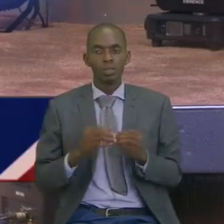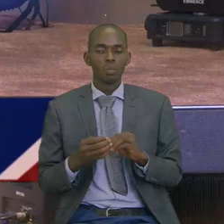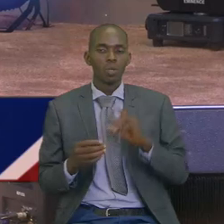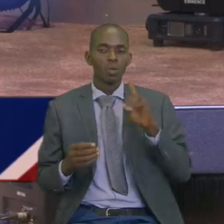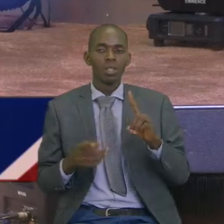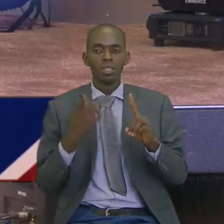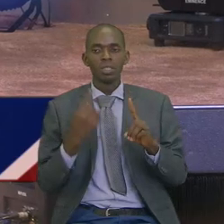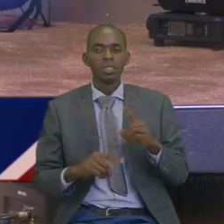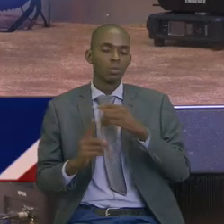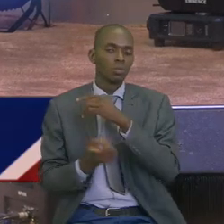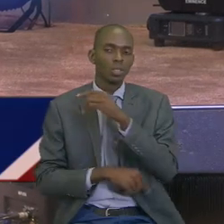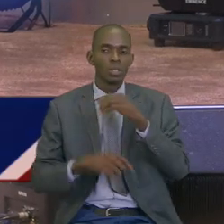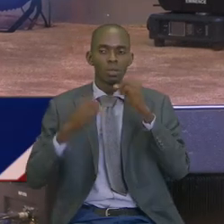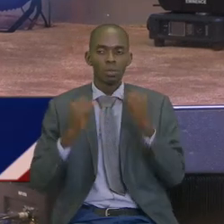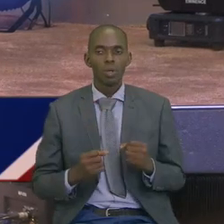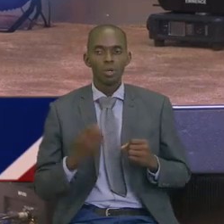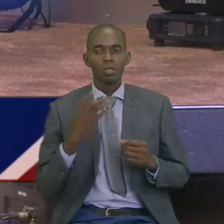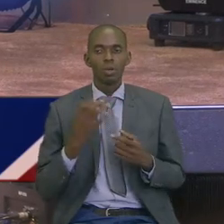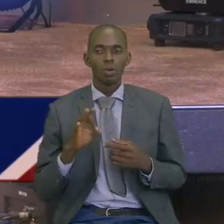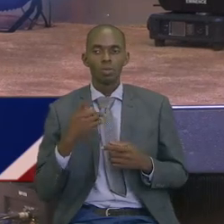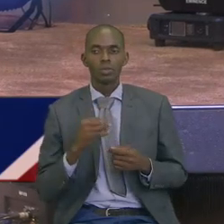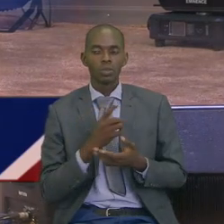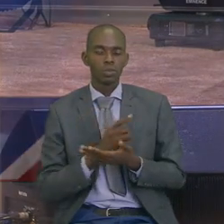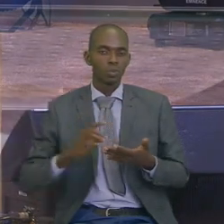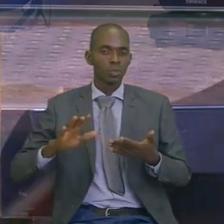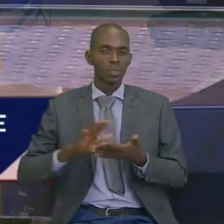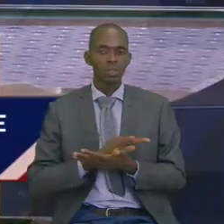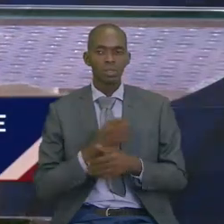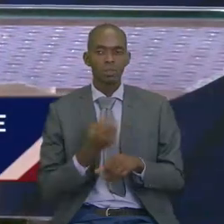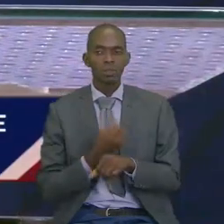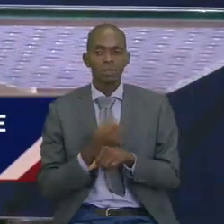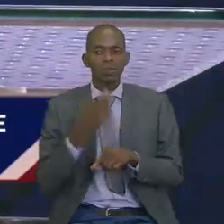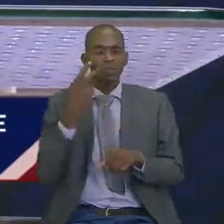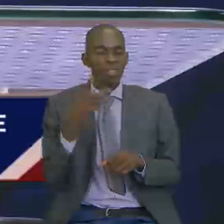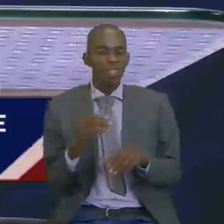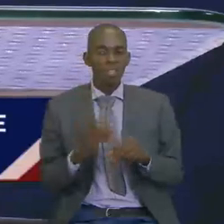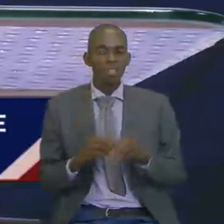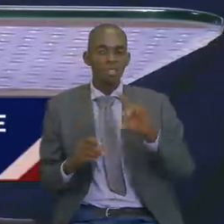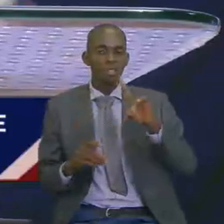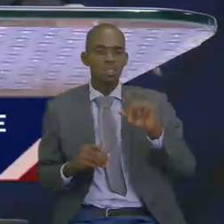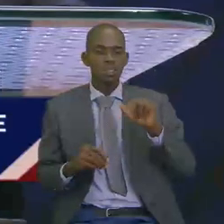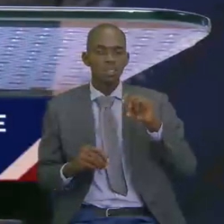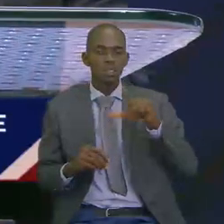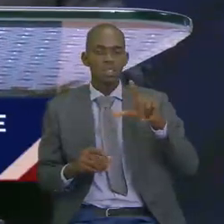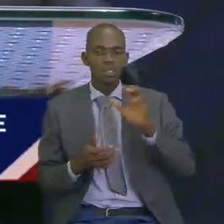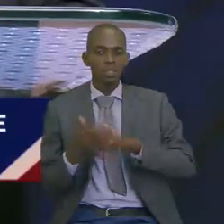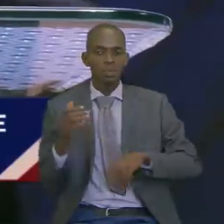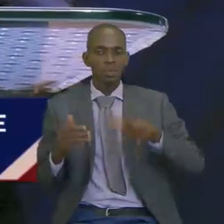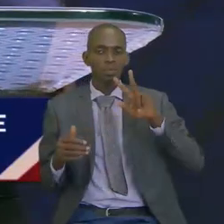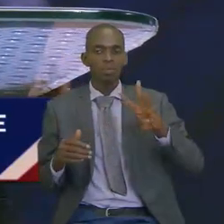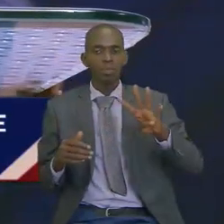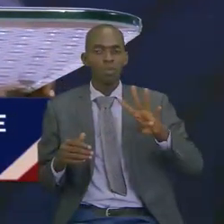the supernatural stone. Daniel chapter 2, reading from verse 34, thou sawest till that